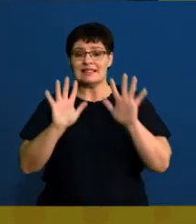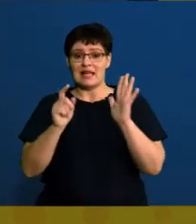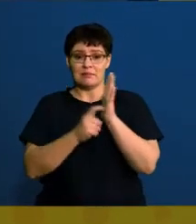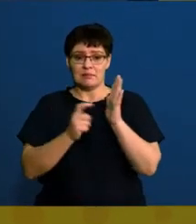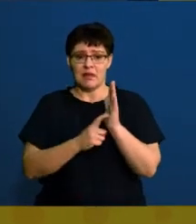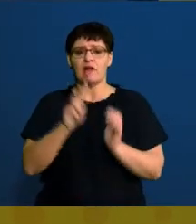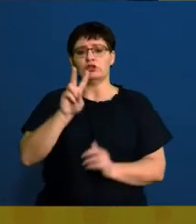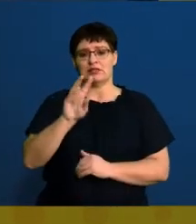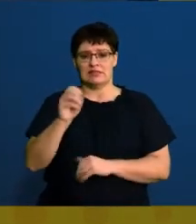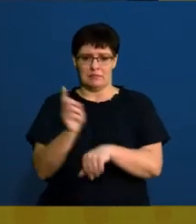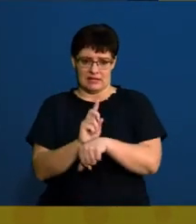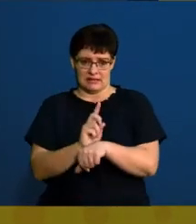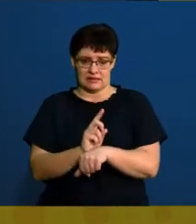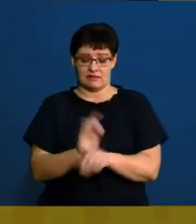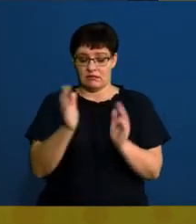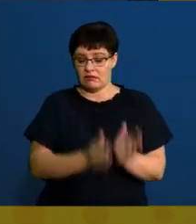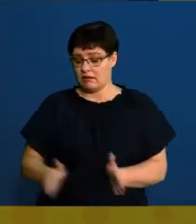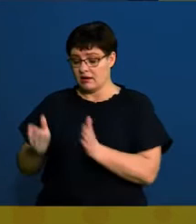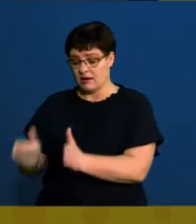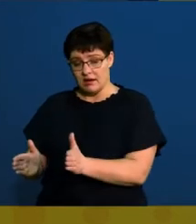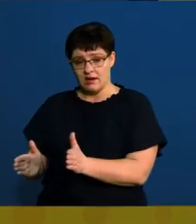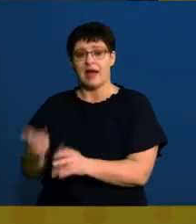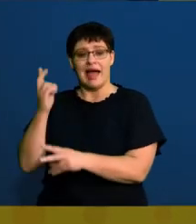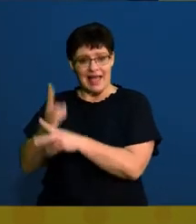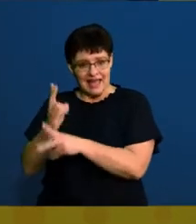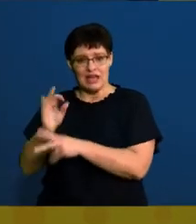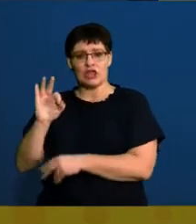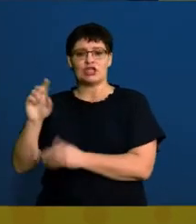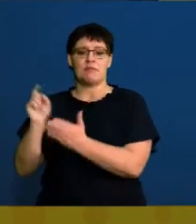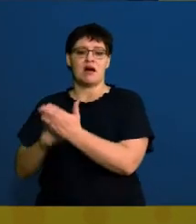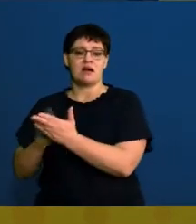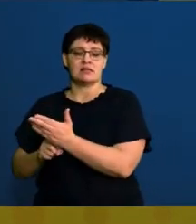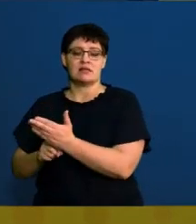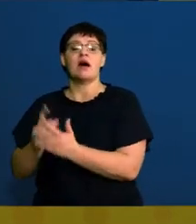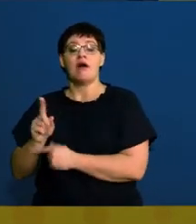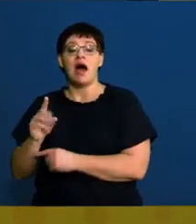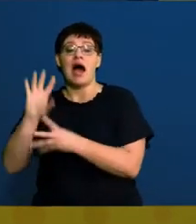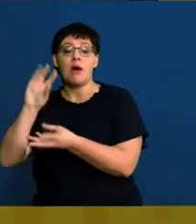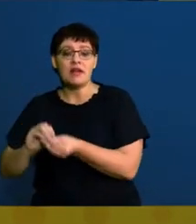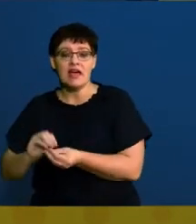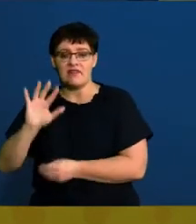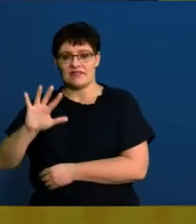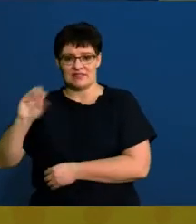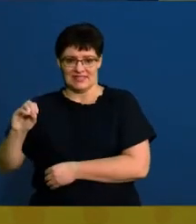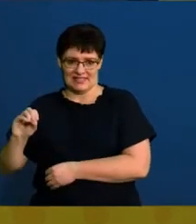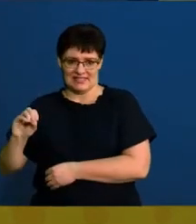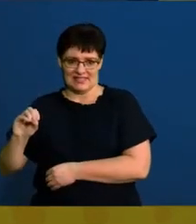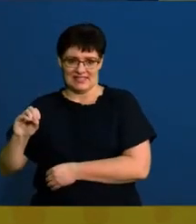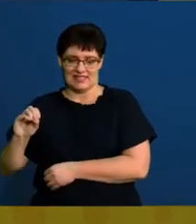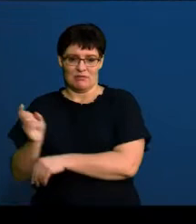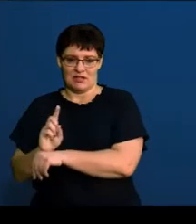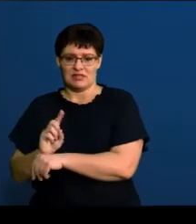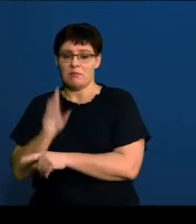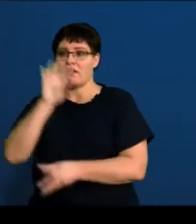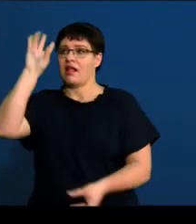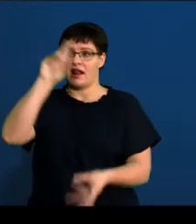minutes, and section C is another 30-mark section for 50 minutes. So in all, we have a 2-hour